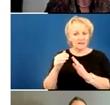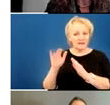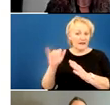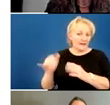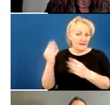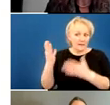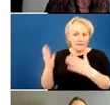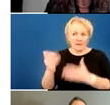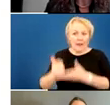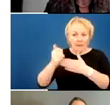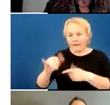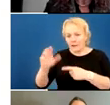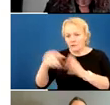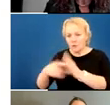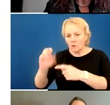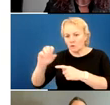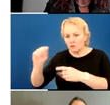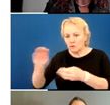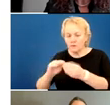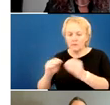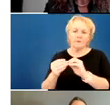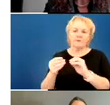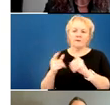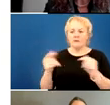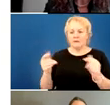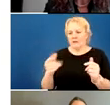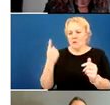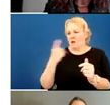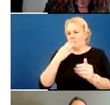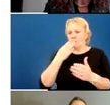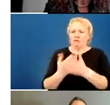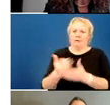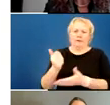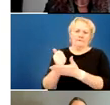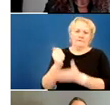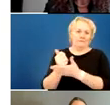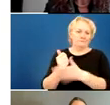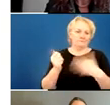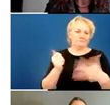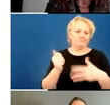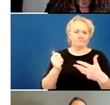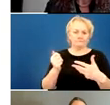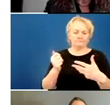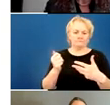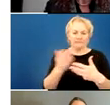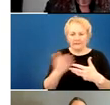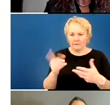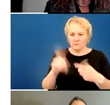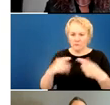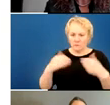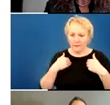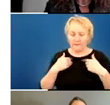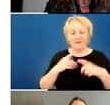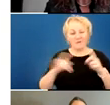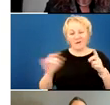used, like your social security number. So it's just one of those helpful documents to be able to have, but